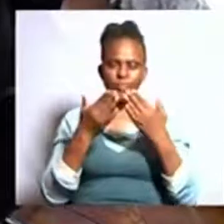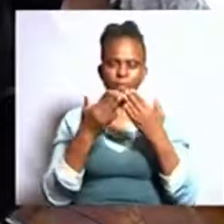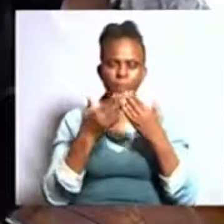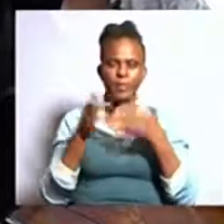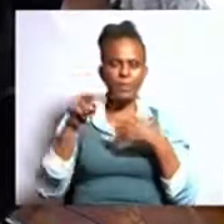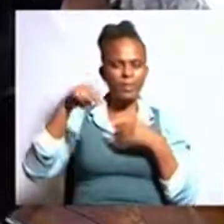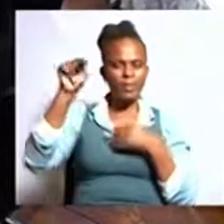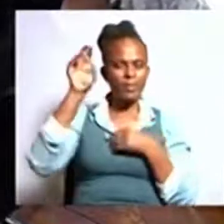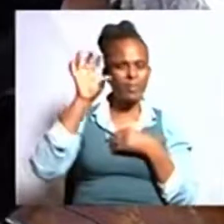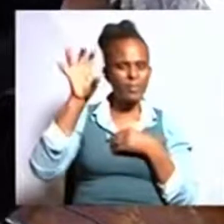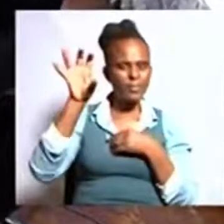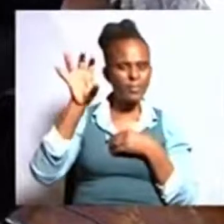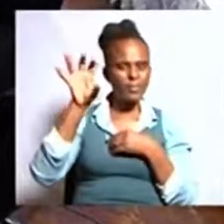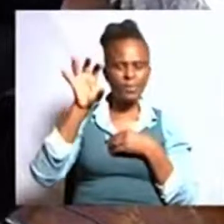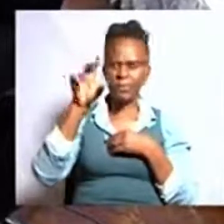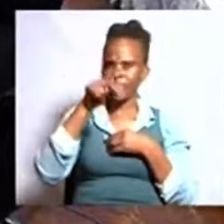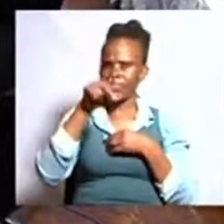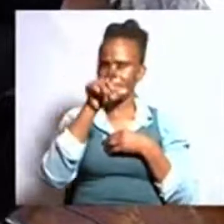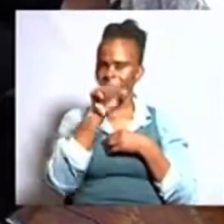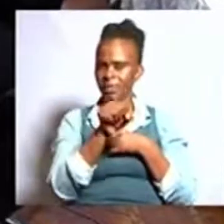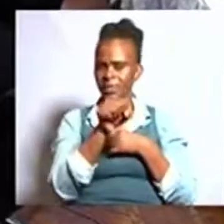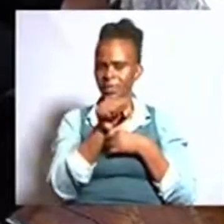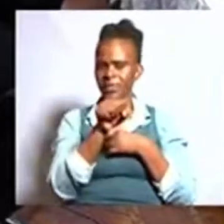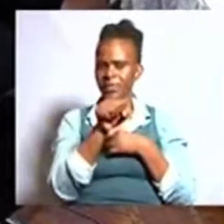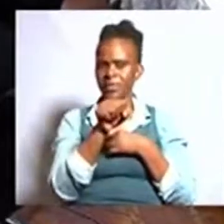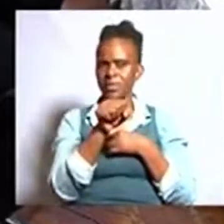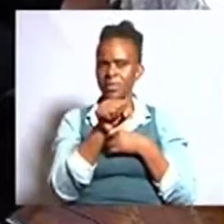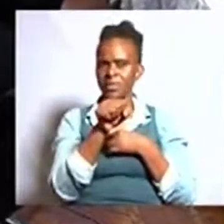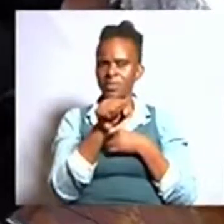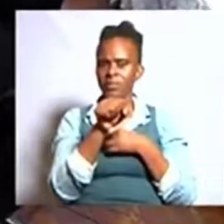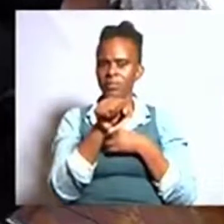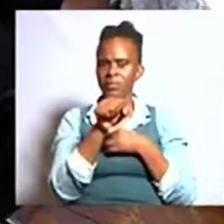Northern Province Controlling Officer, all the